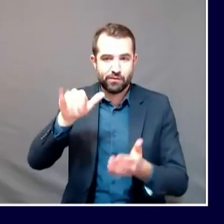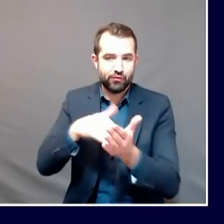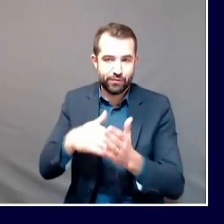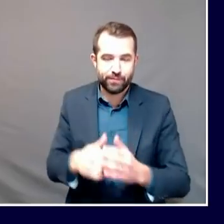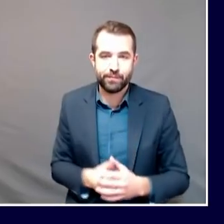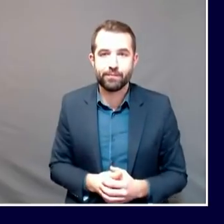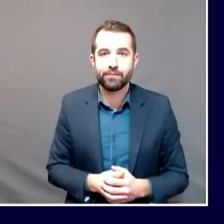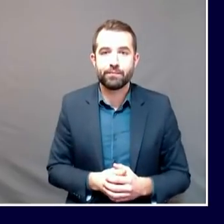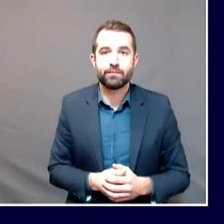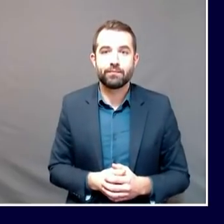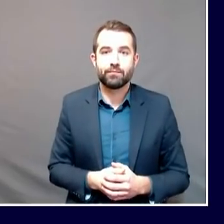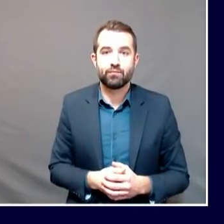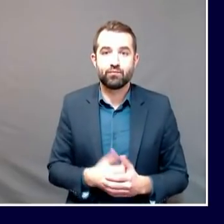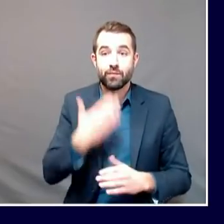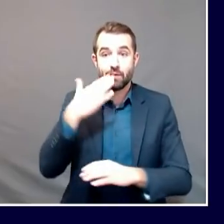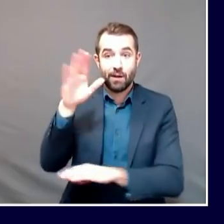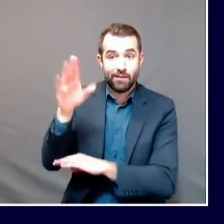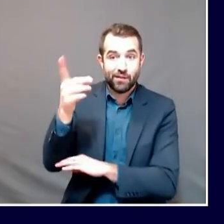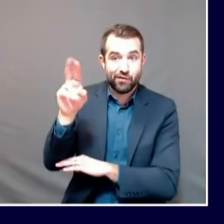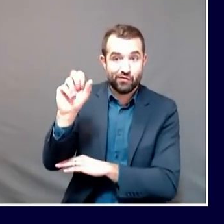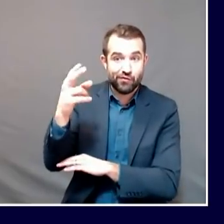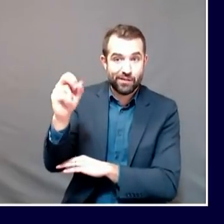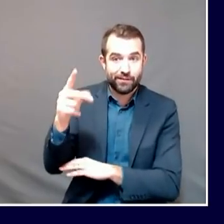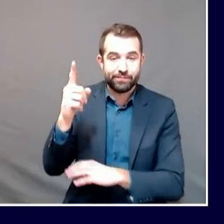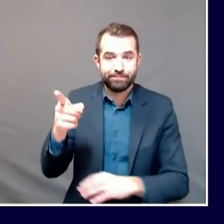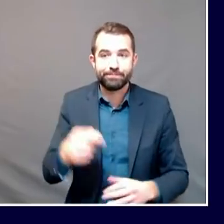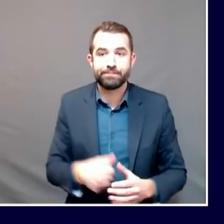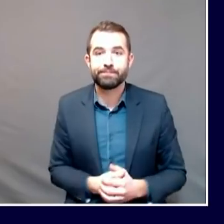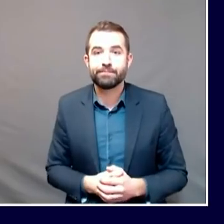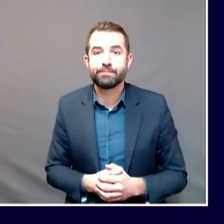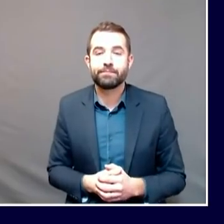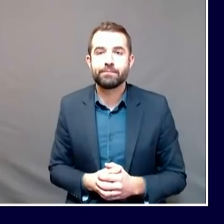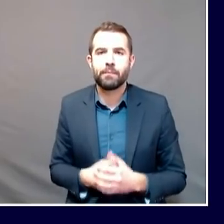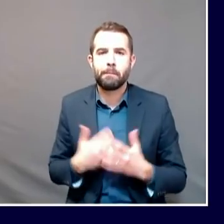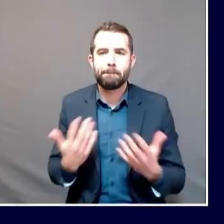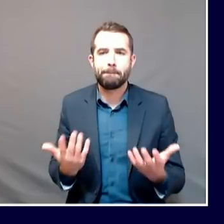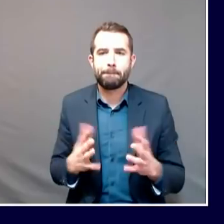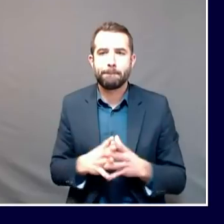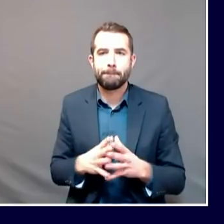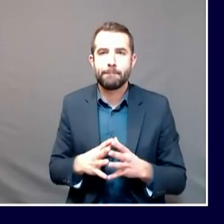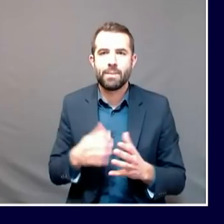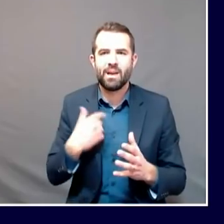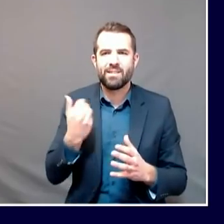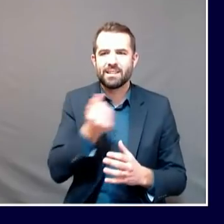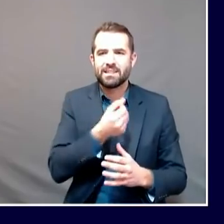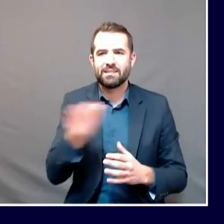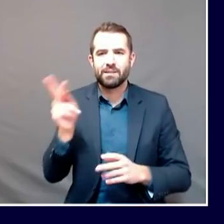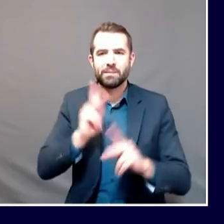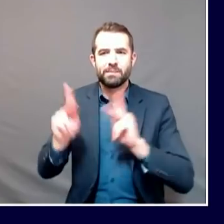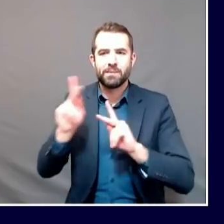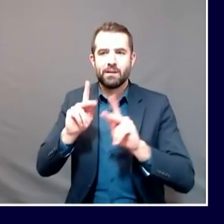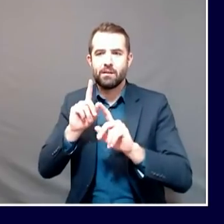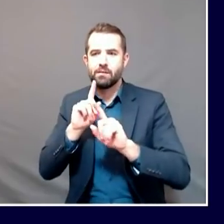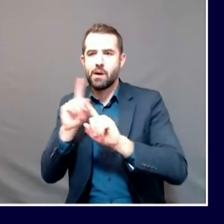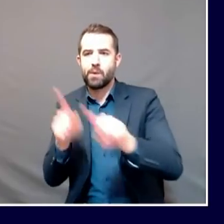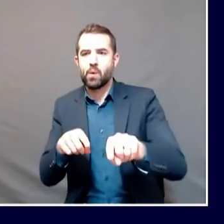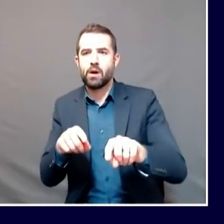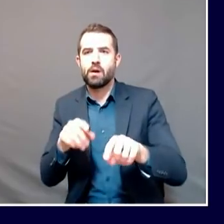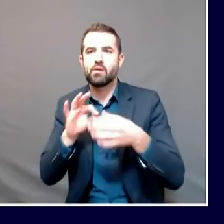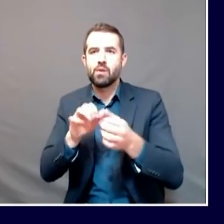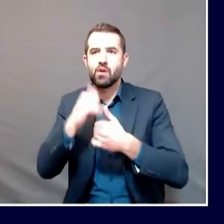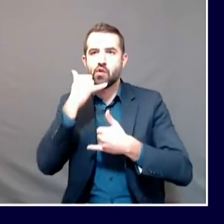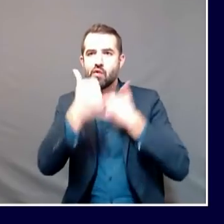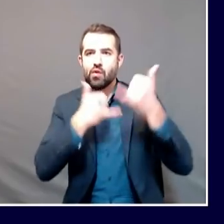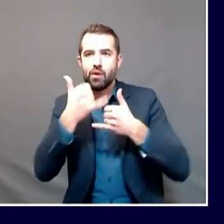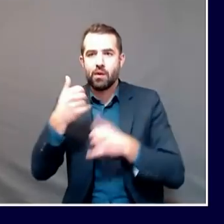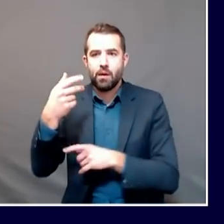Good afternoon, Dr. Shah. We are getting reports that people are calling public safety offices and asking